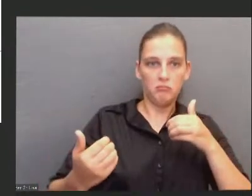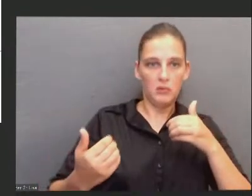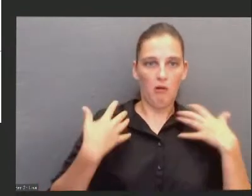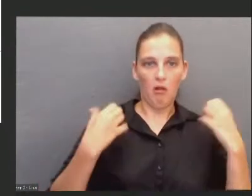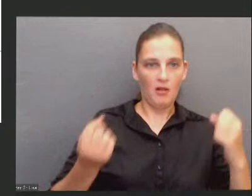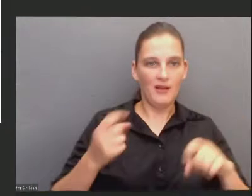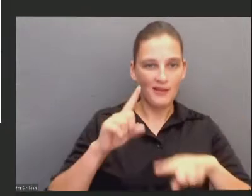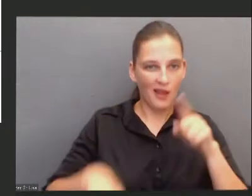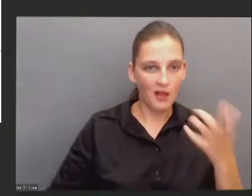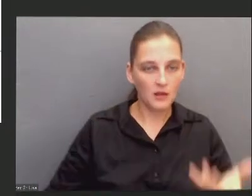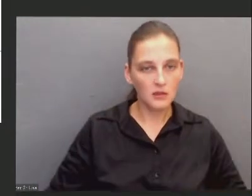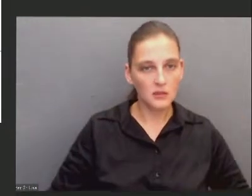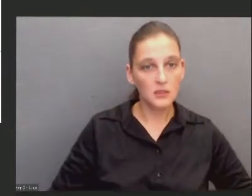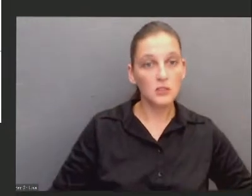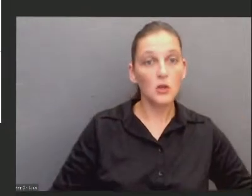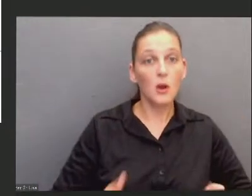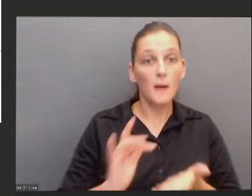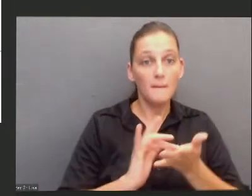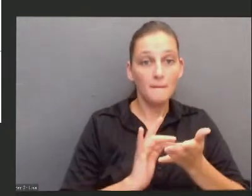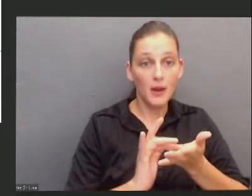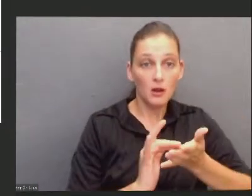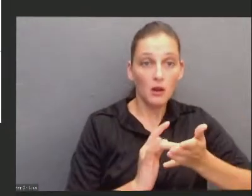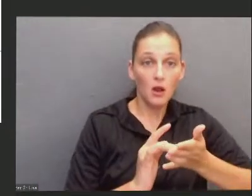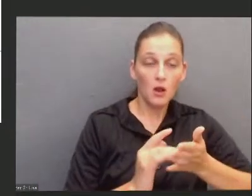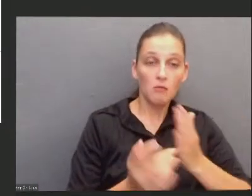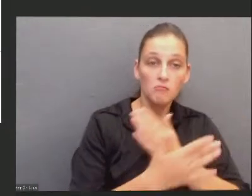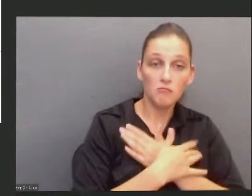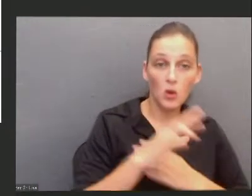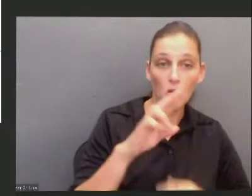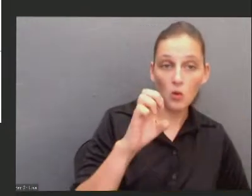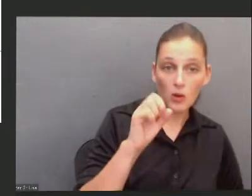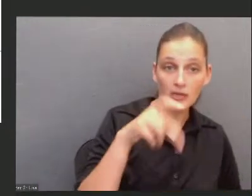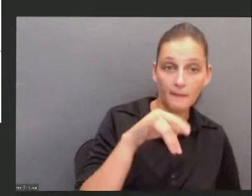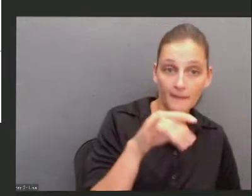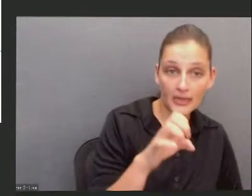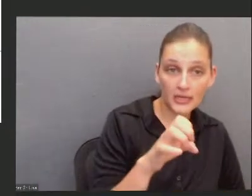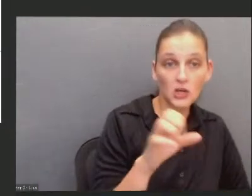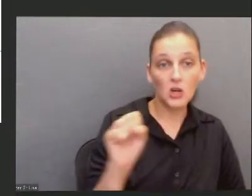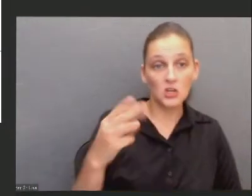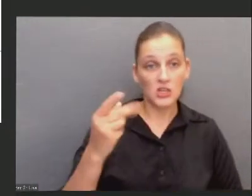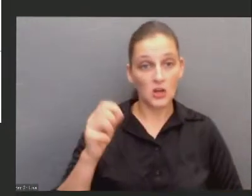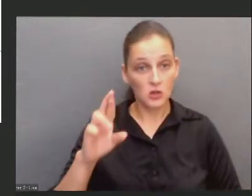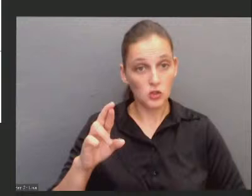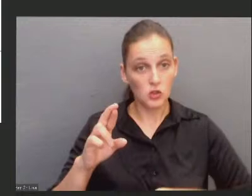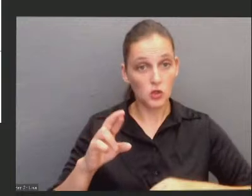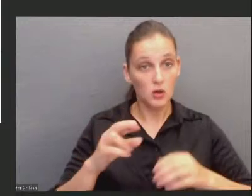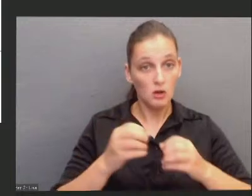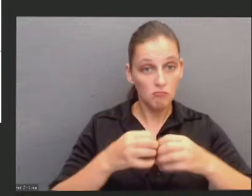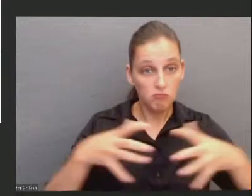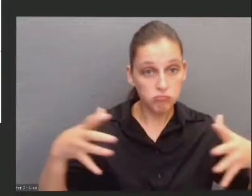effective programs like medical respite and shelter expansion to address this issue.